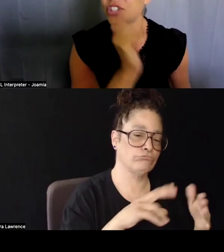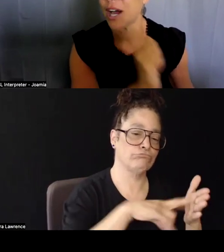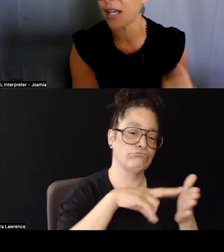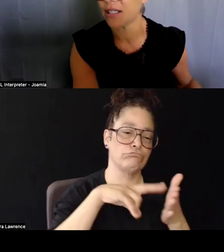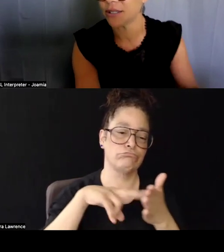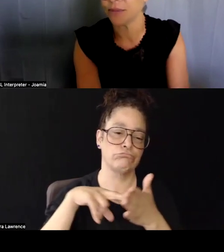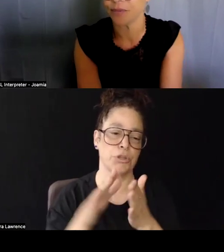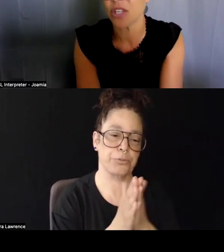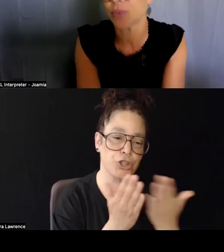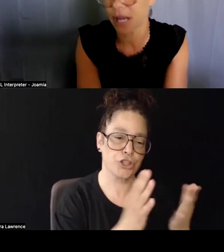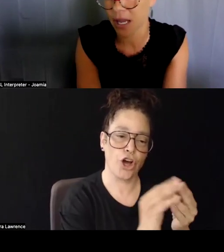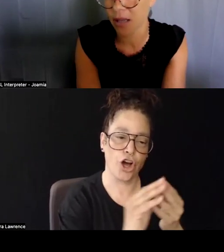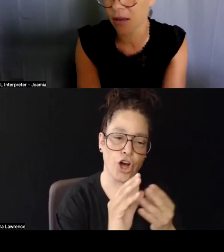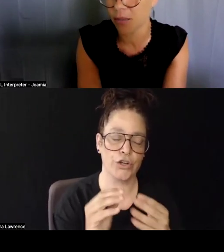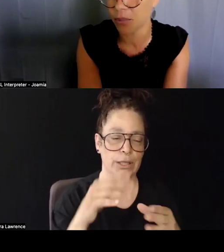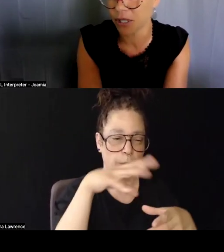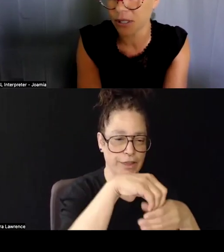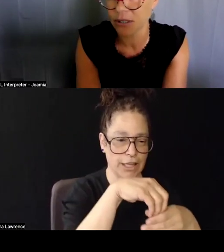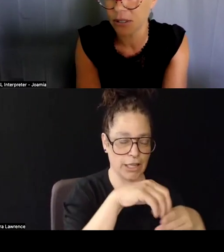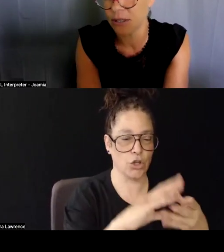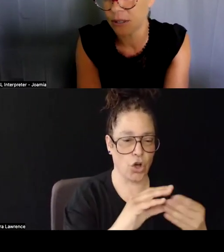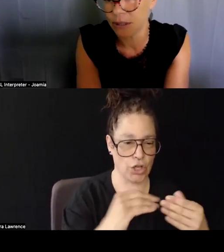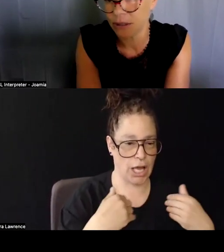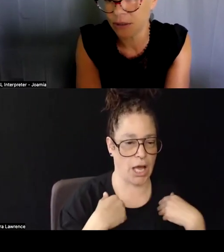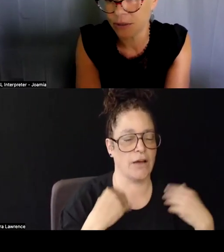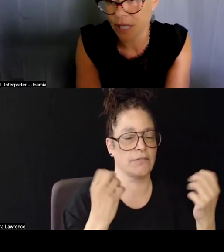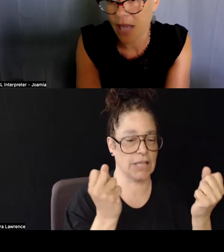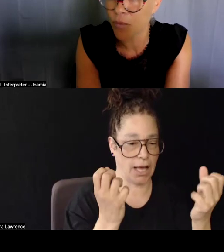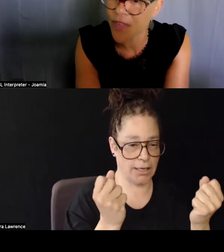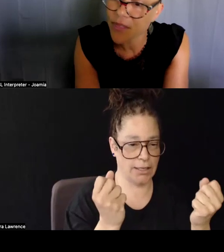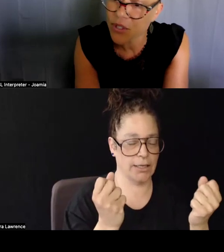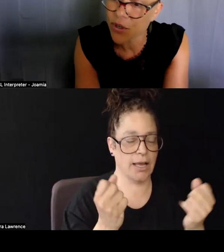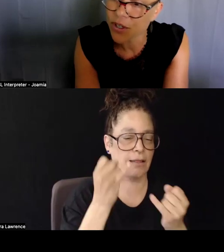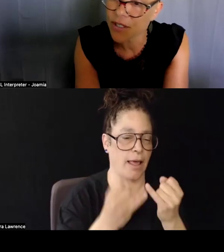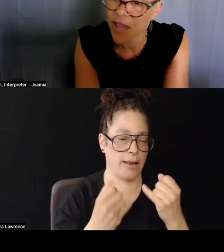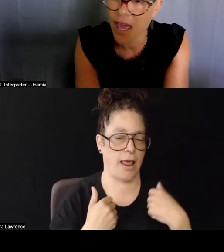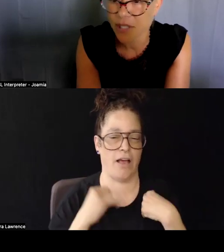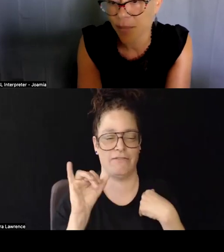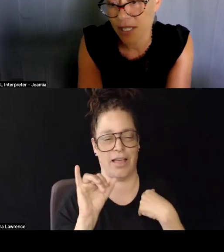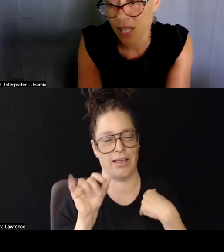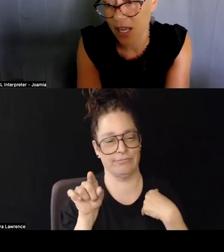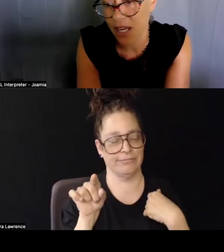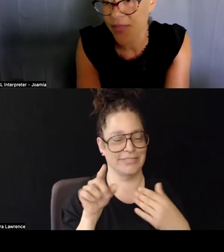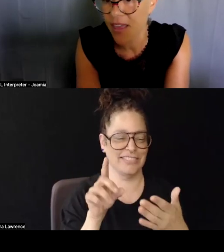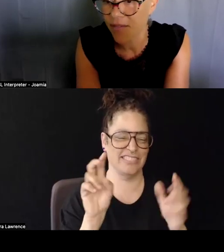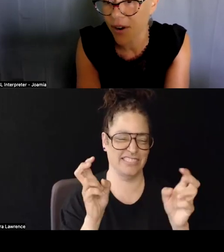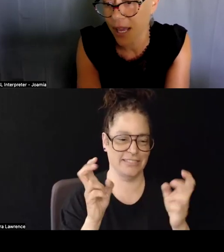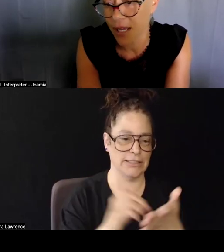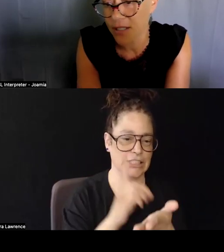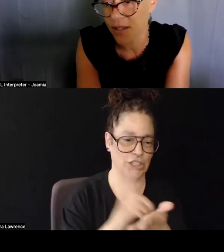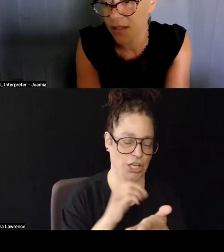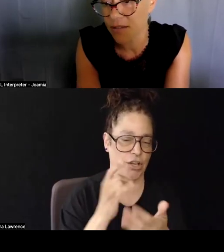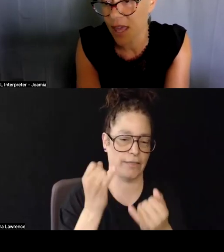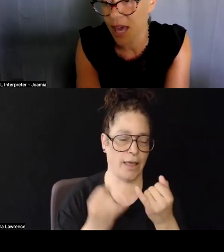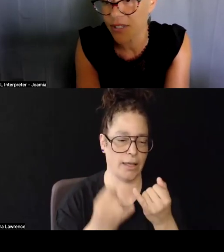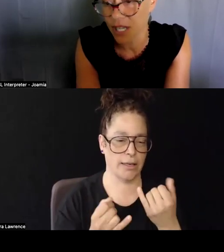So the child is reading a book, and within the stories, they have somebody signing, and at the very